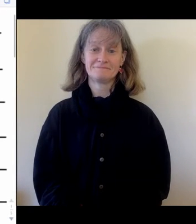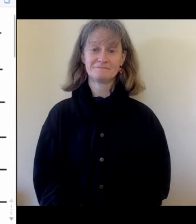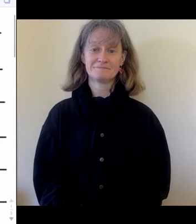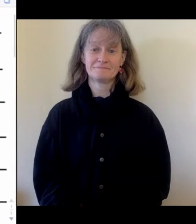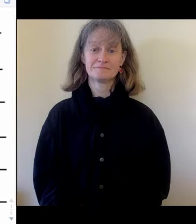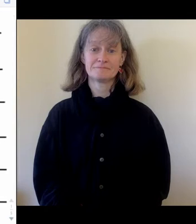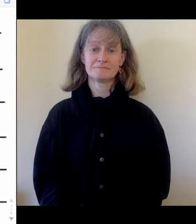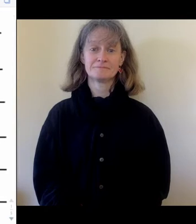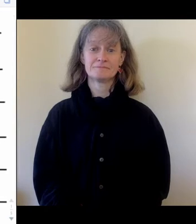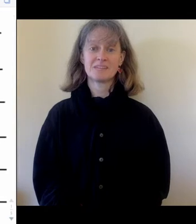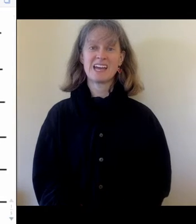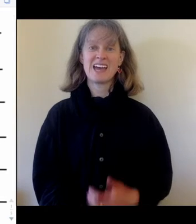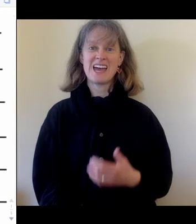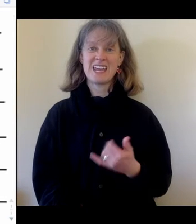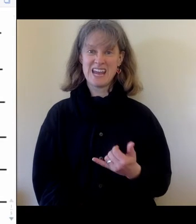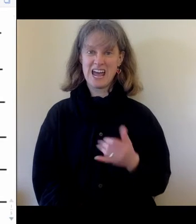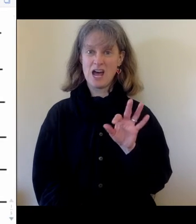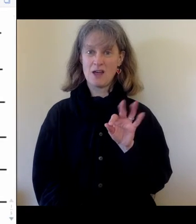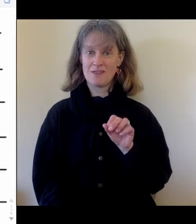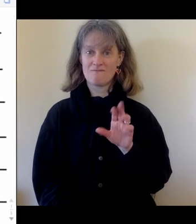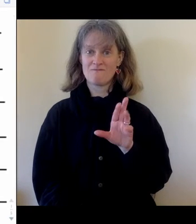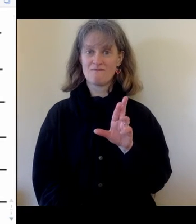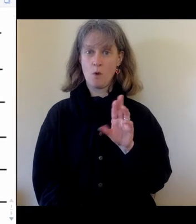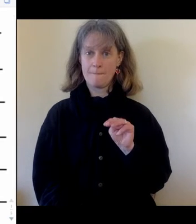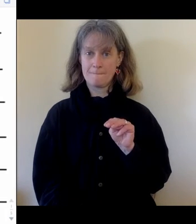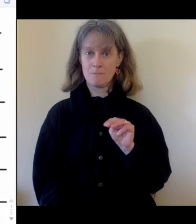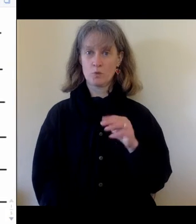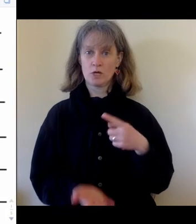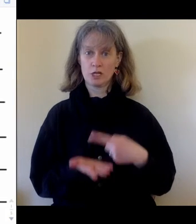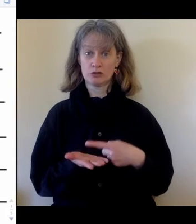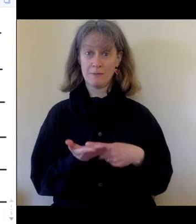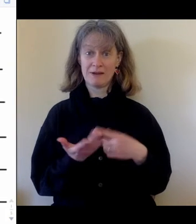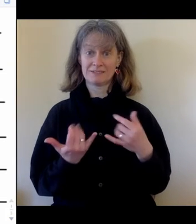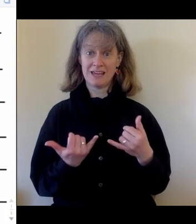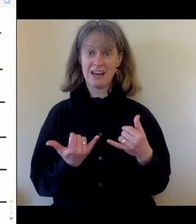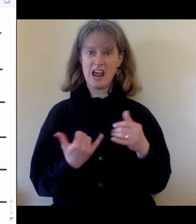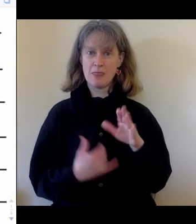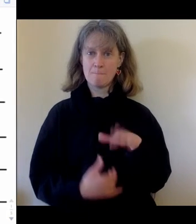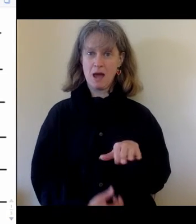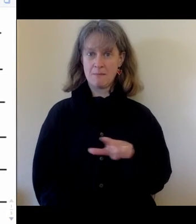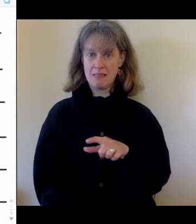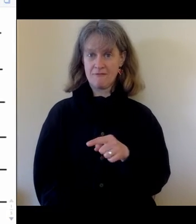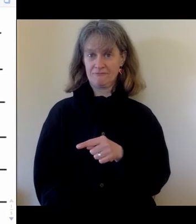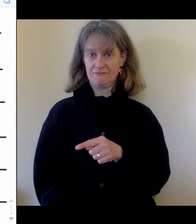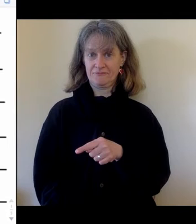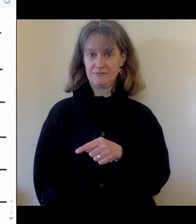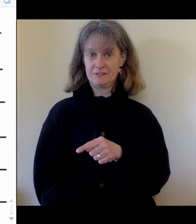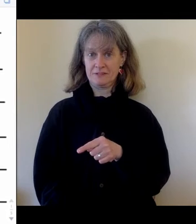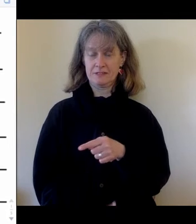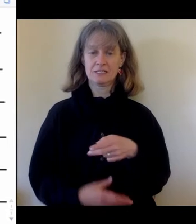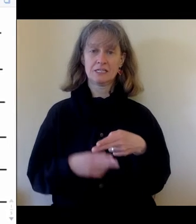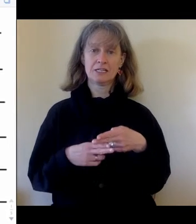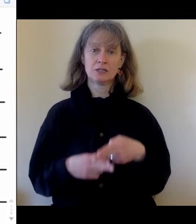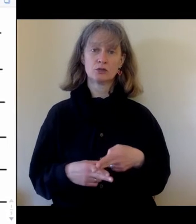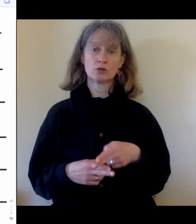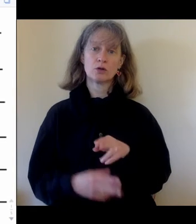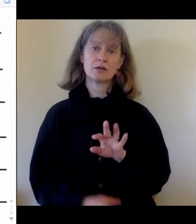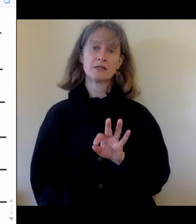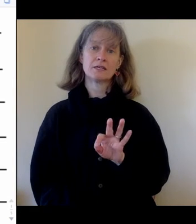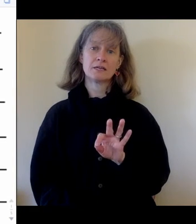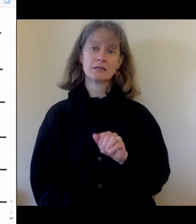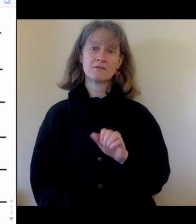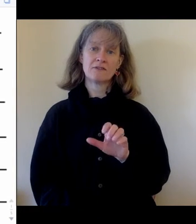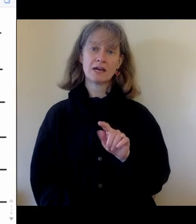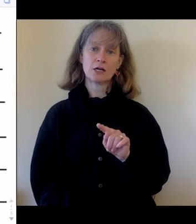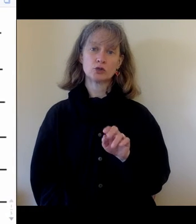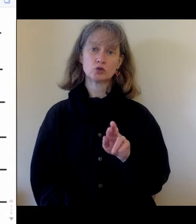And then there's the form we're going to work with today in the bottom left corner that's called factored form.